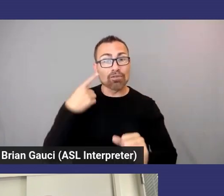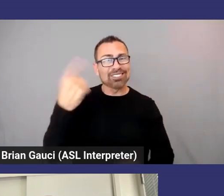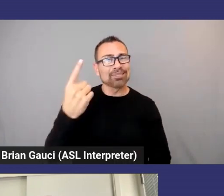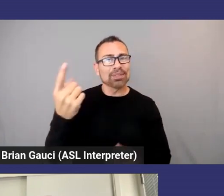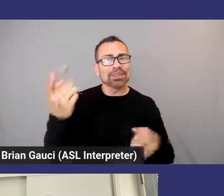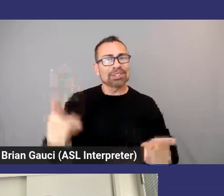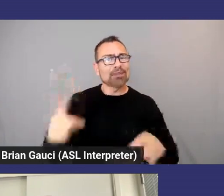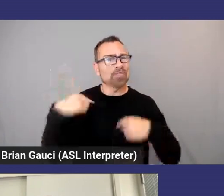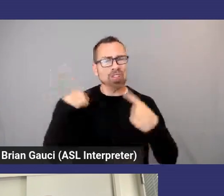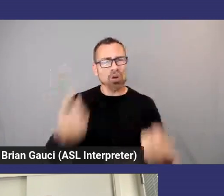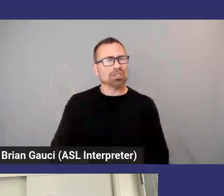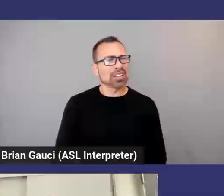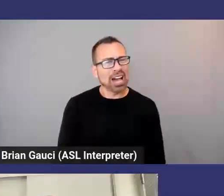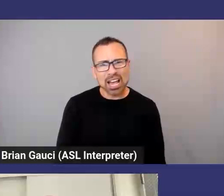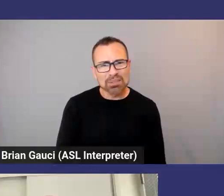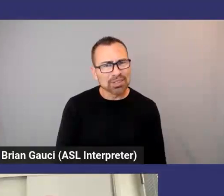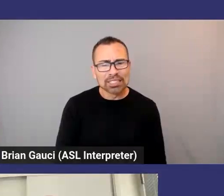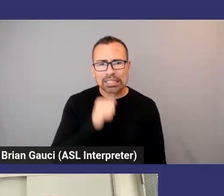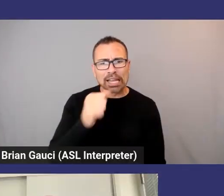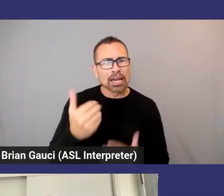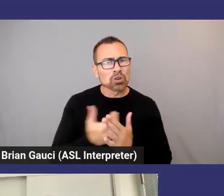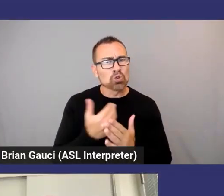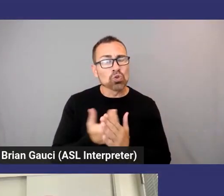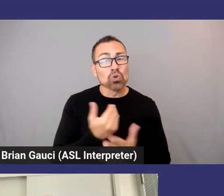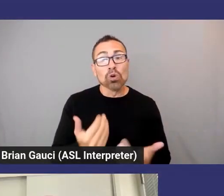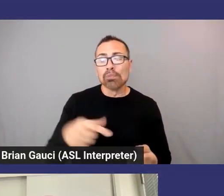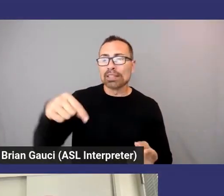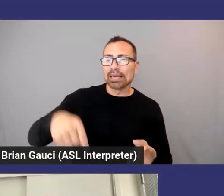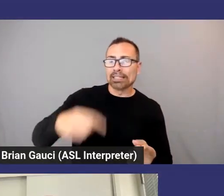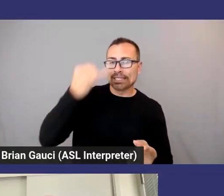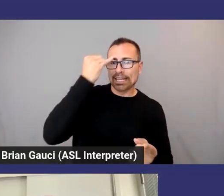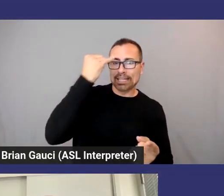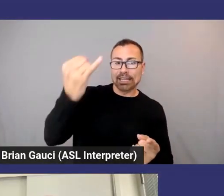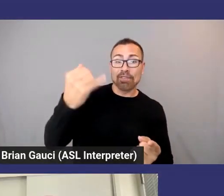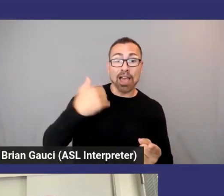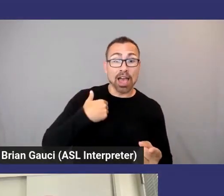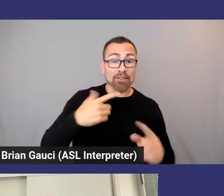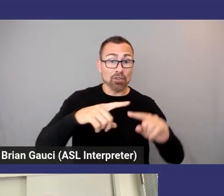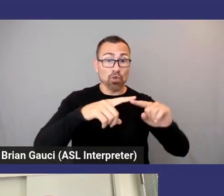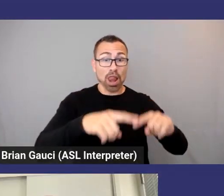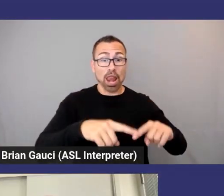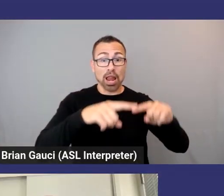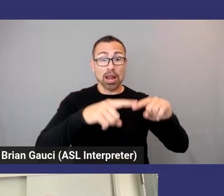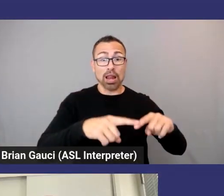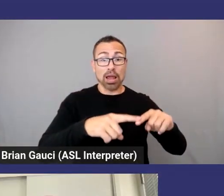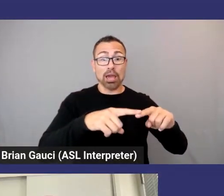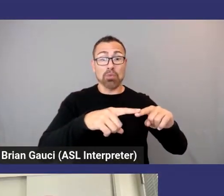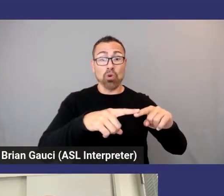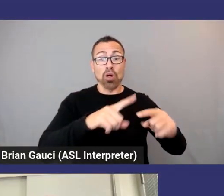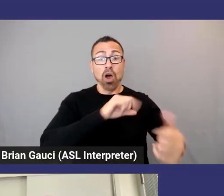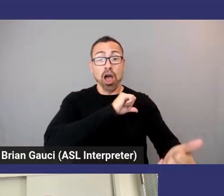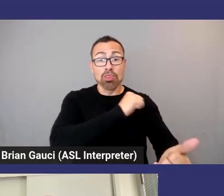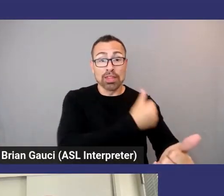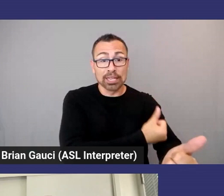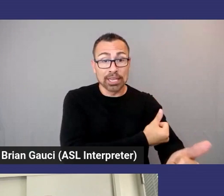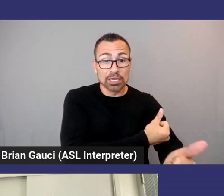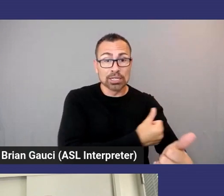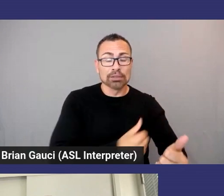is this idea of really getting to reliable authentication, right? Who are you, right? Are you a